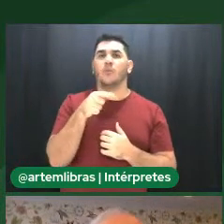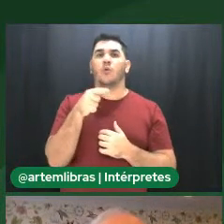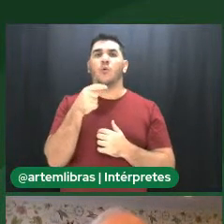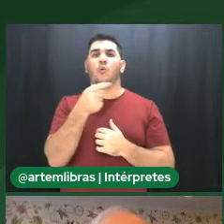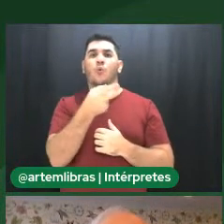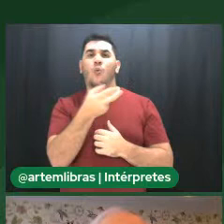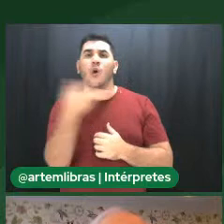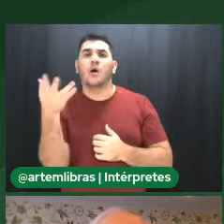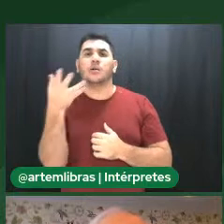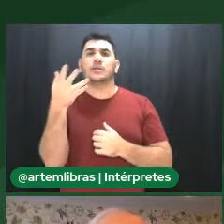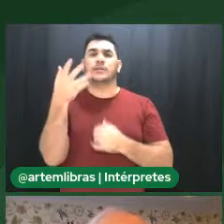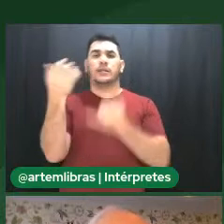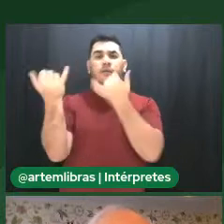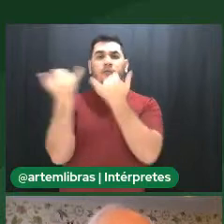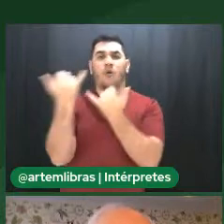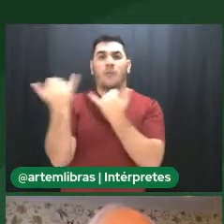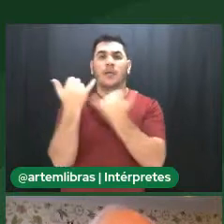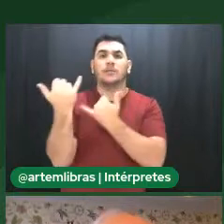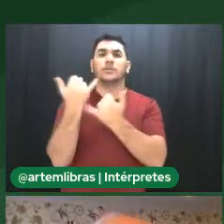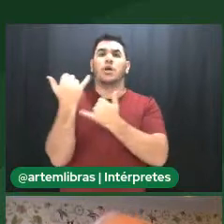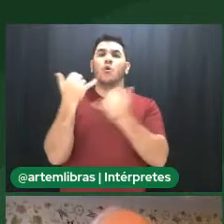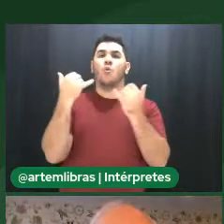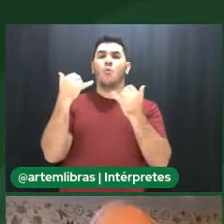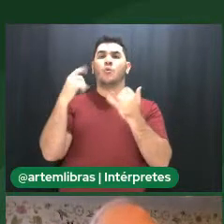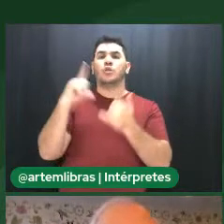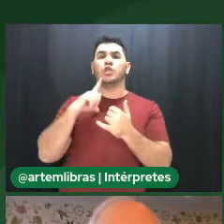Tesla cars. There's a website called